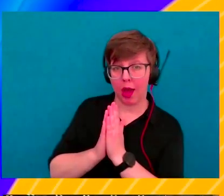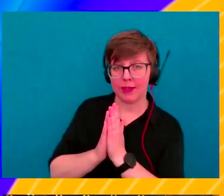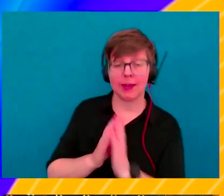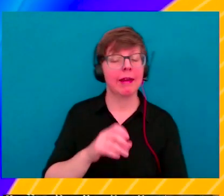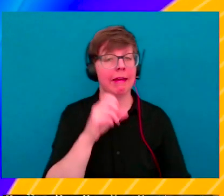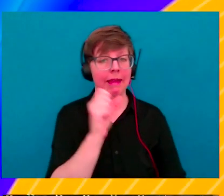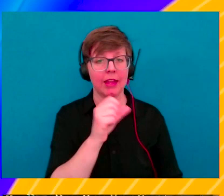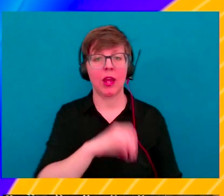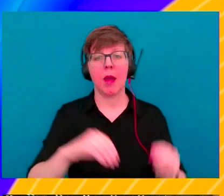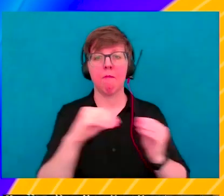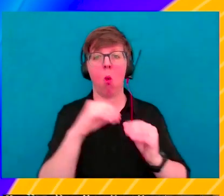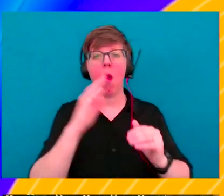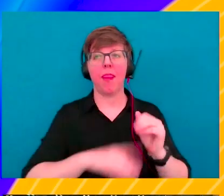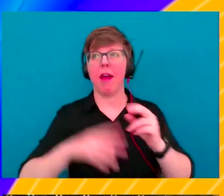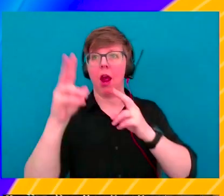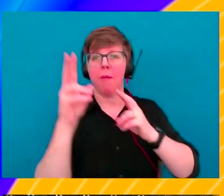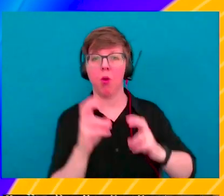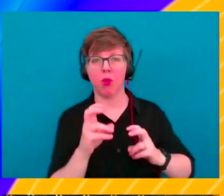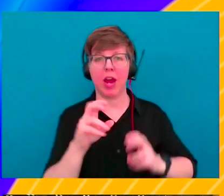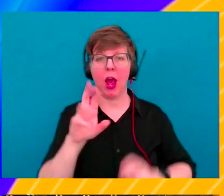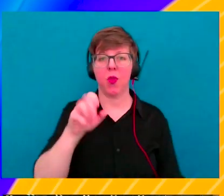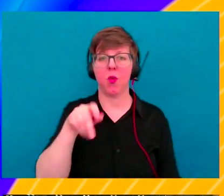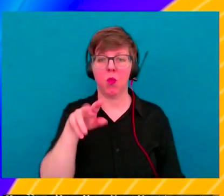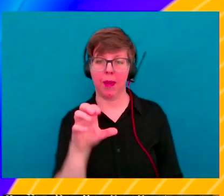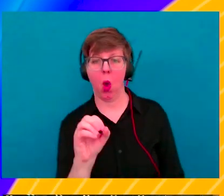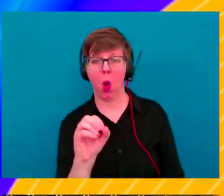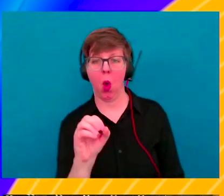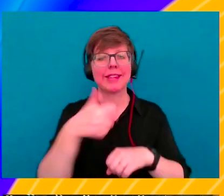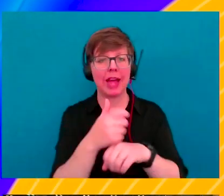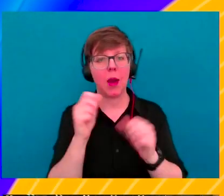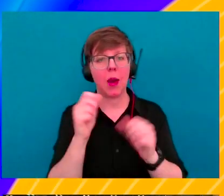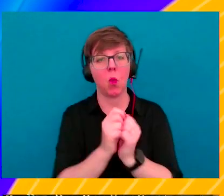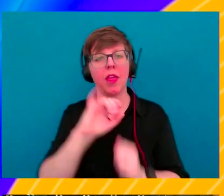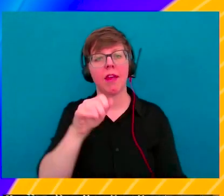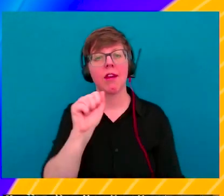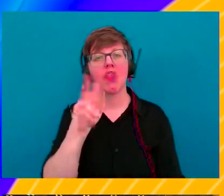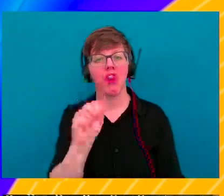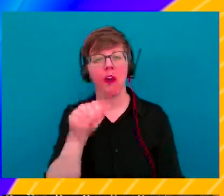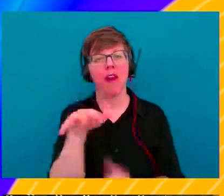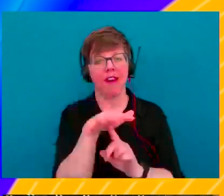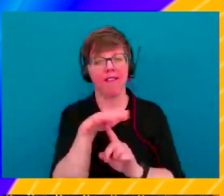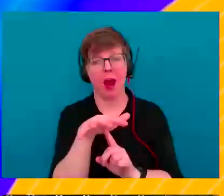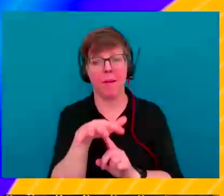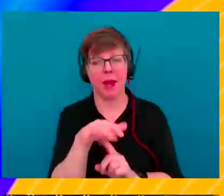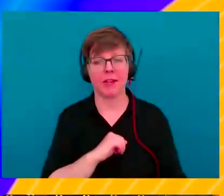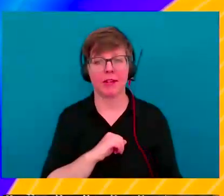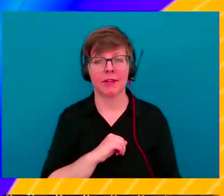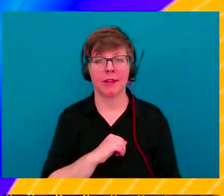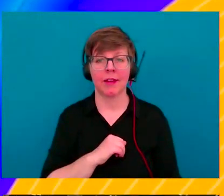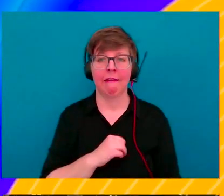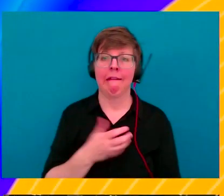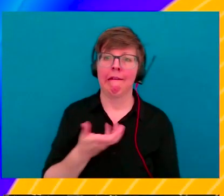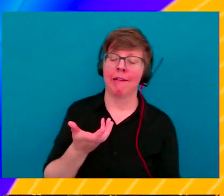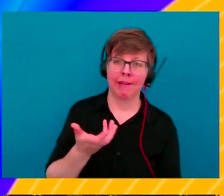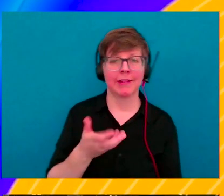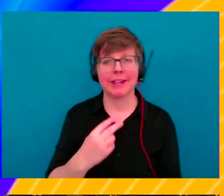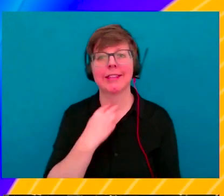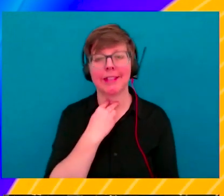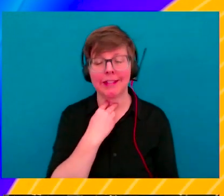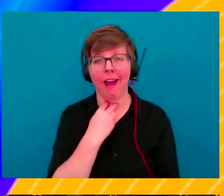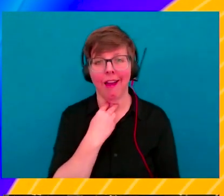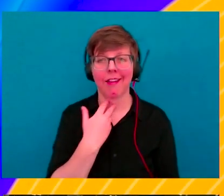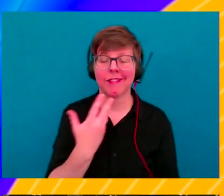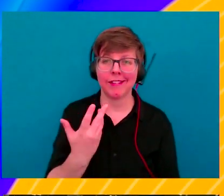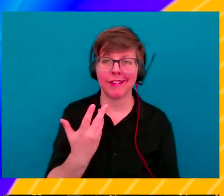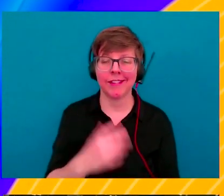the environment with the Java dependencies and things like that. Yep. Yeah, and that's stuck, which is cool. Yeah, so those commands are